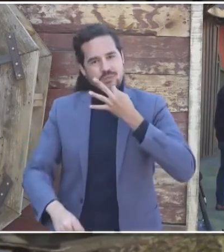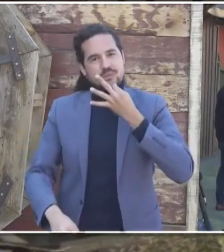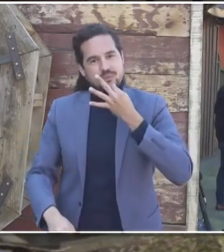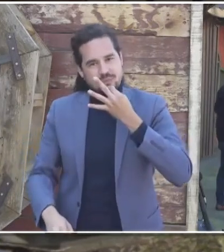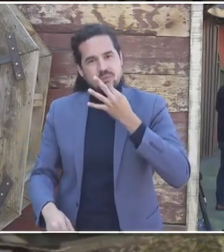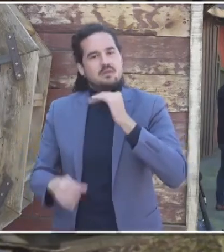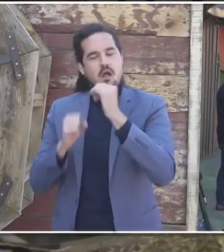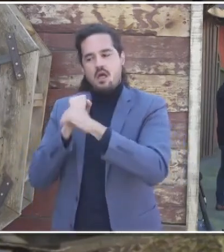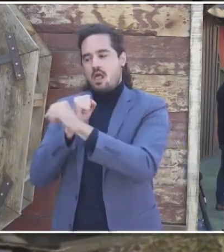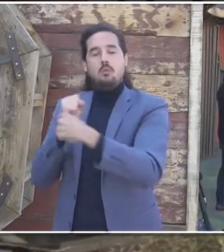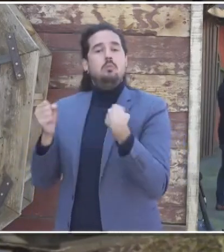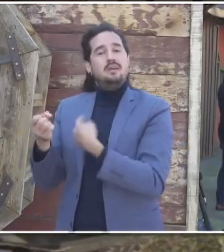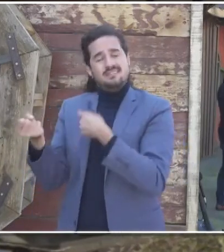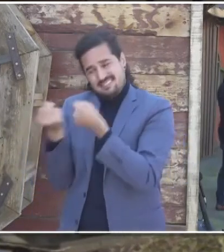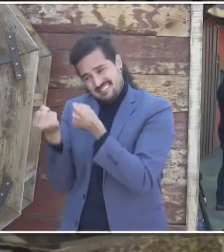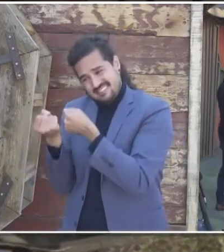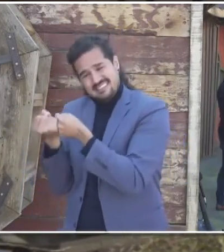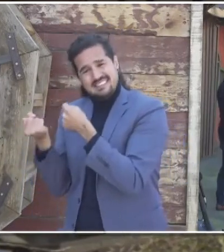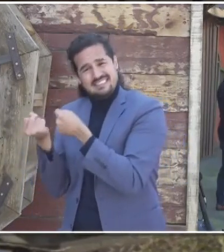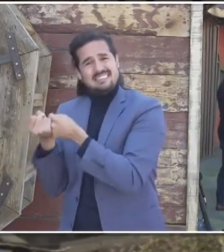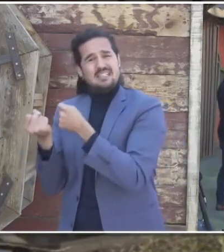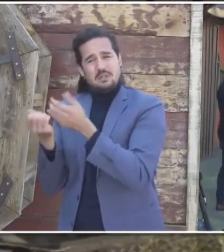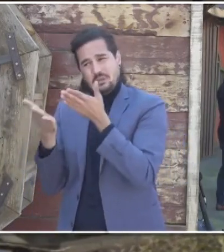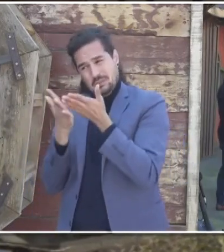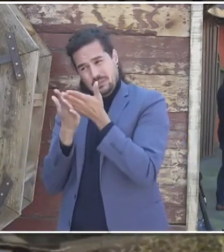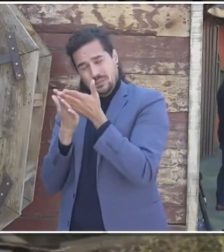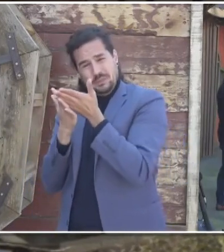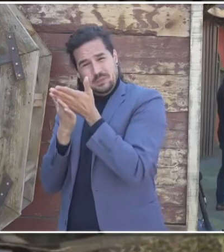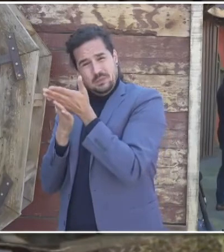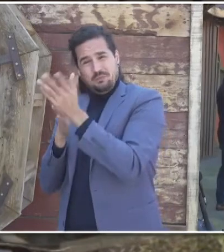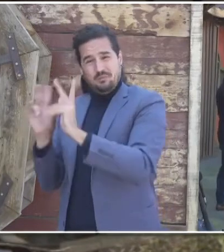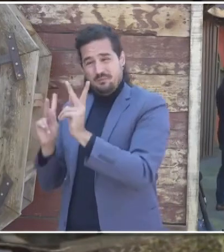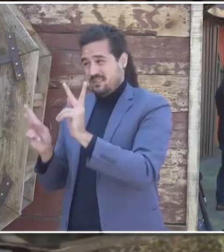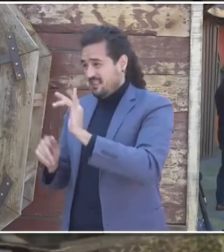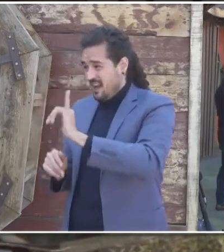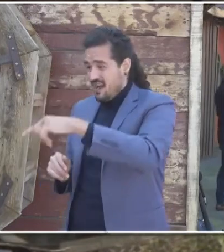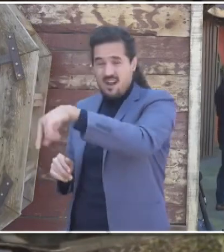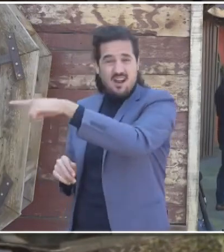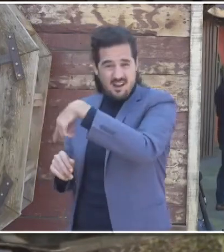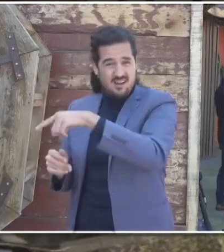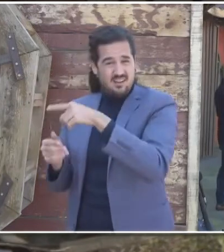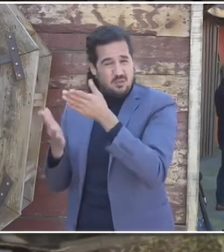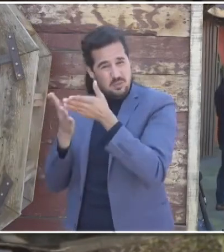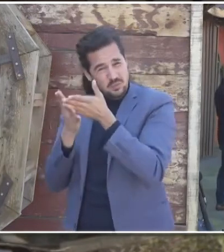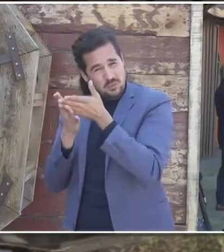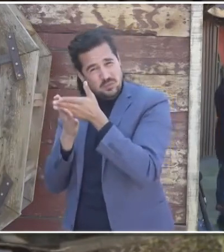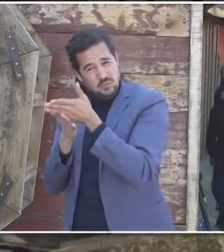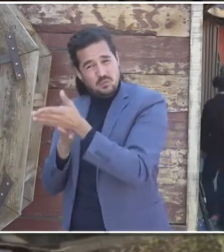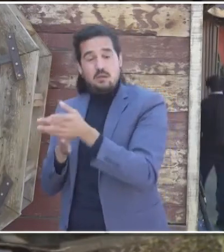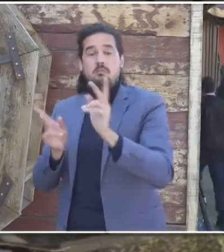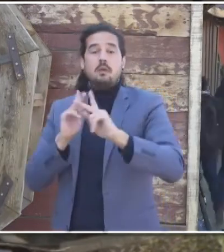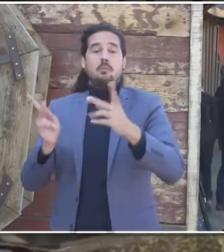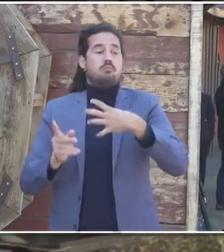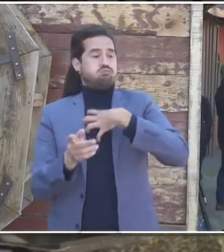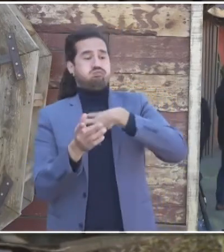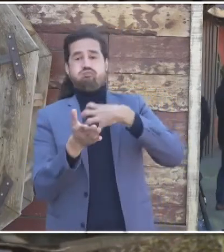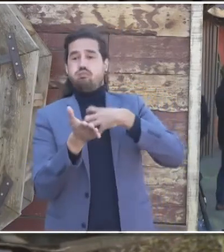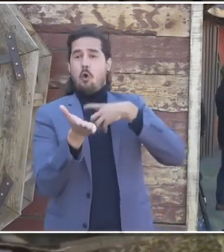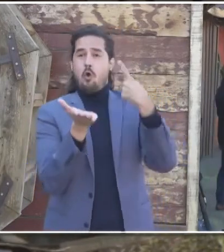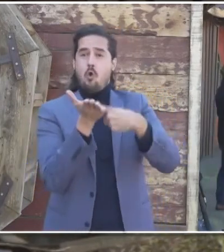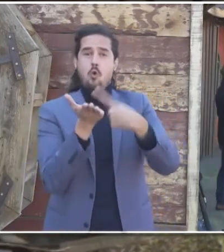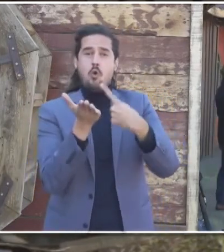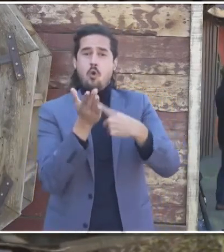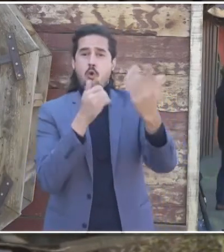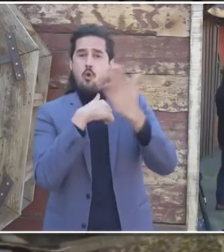of other businesses throughout the state. And what's your argument against the recall? I'm focused every single day on getting businesses open,